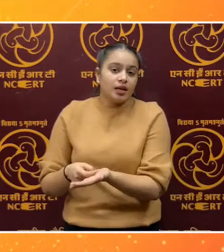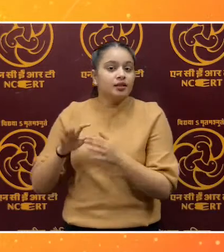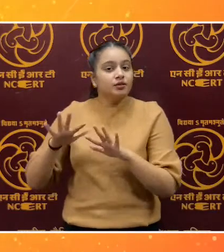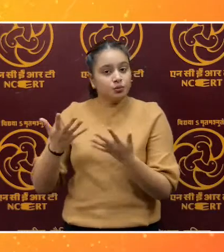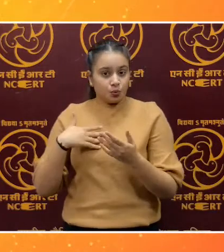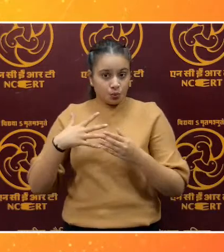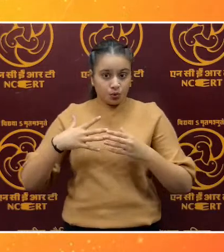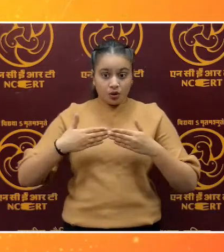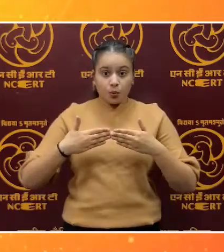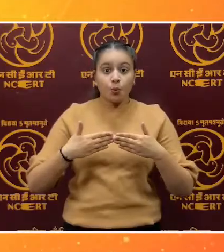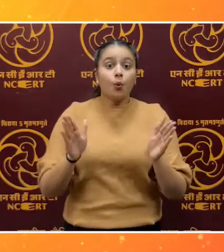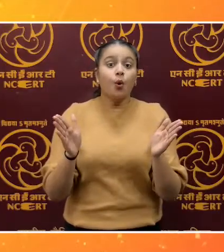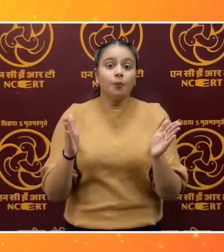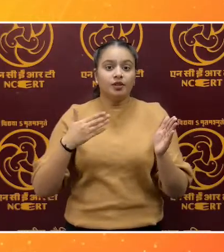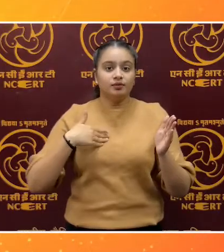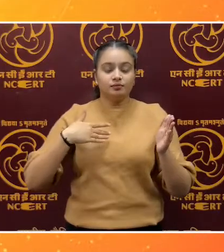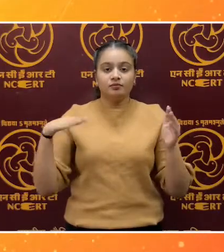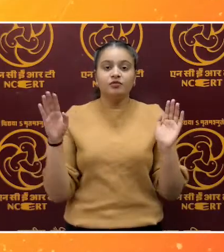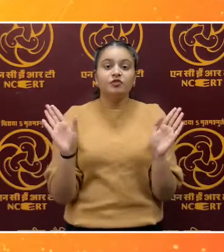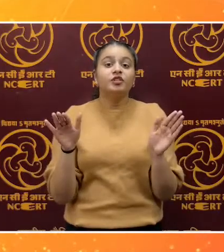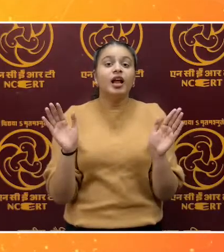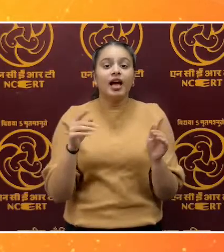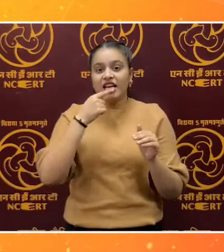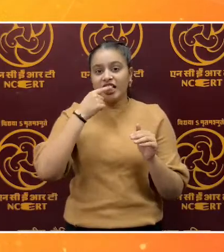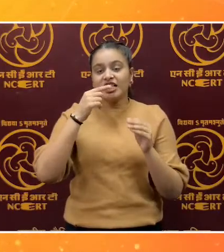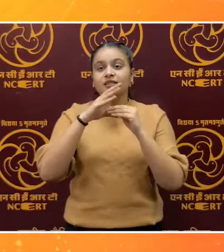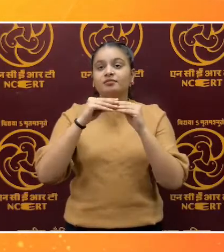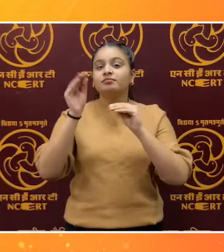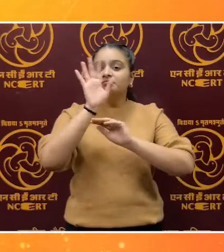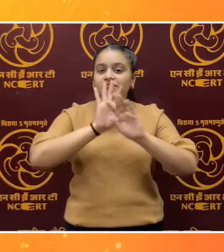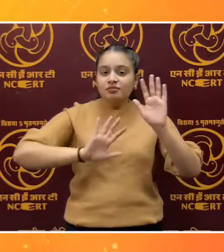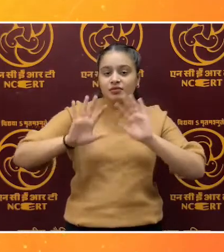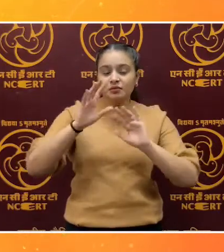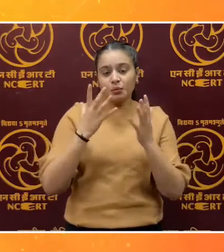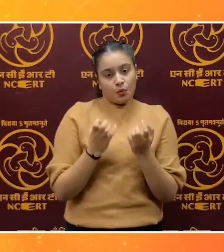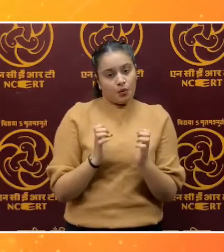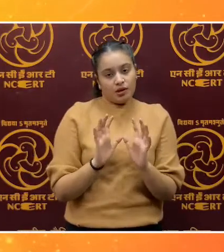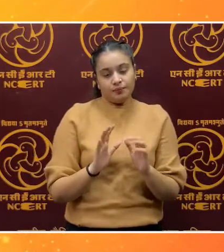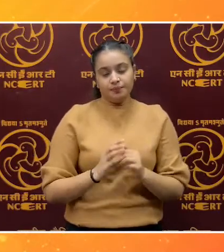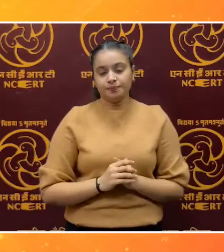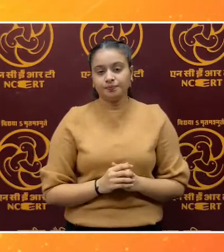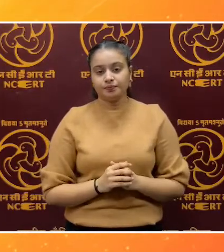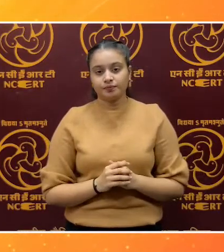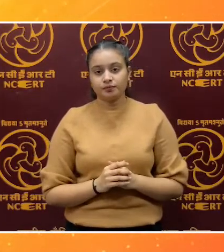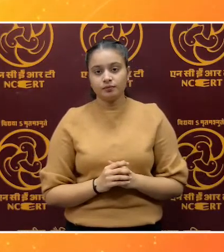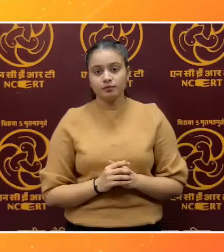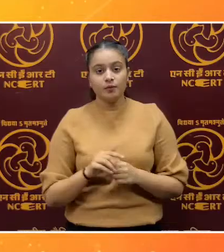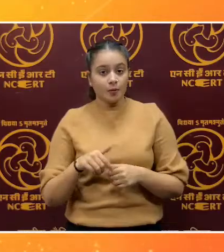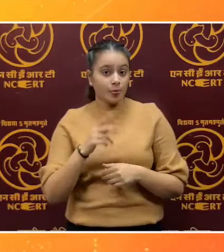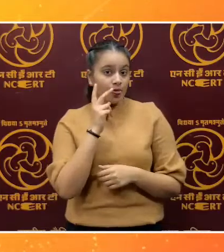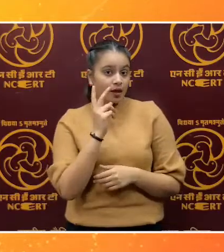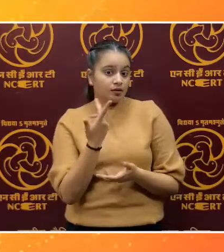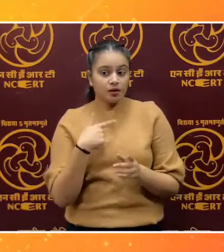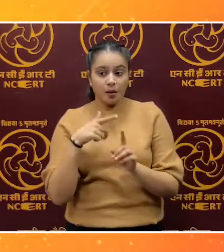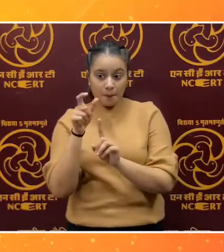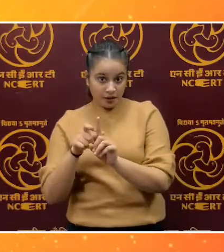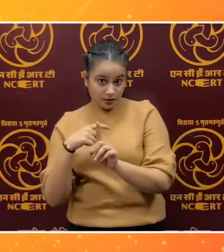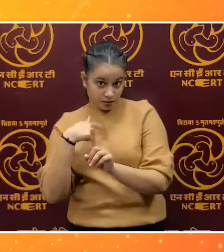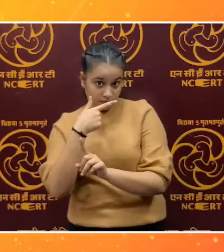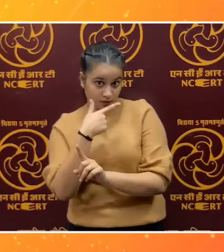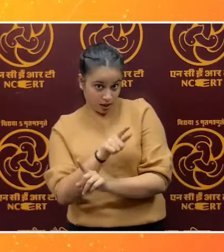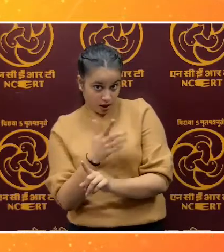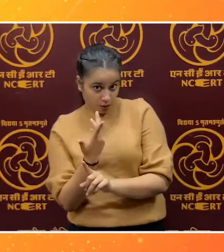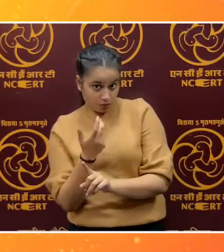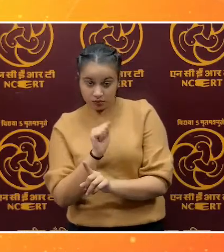he wishes to go and fly into the sky, right? So, let's see whether the master allows him.